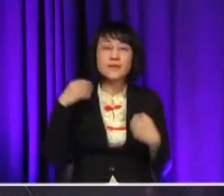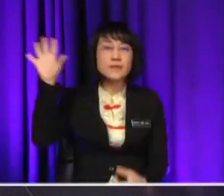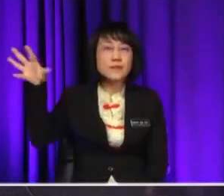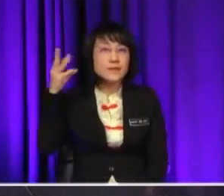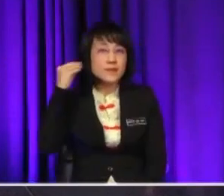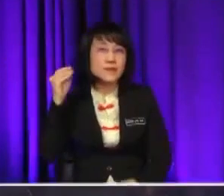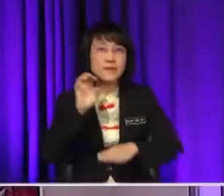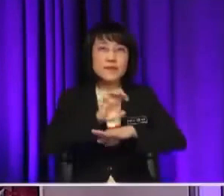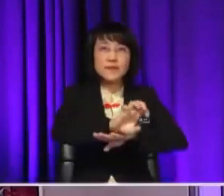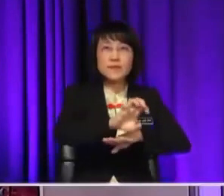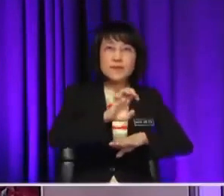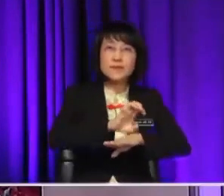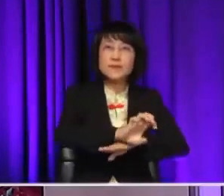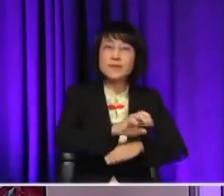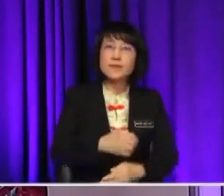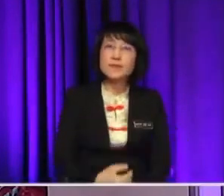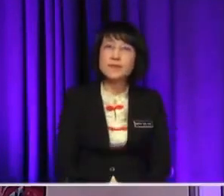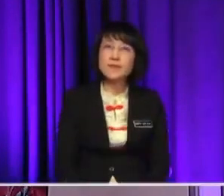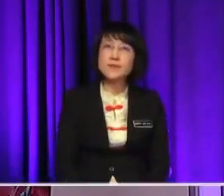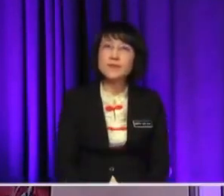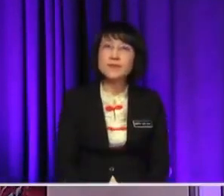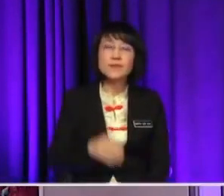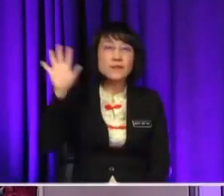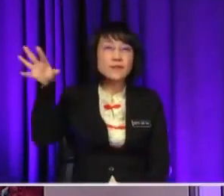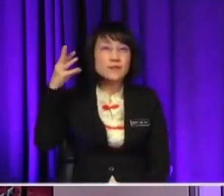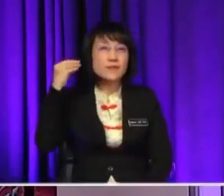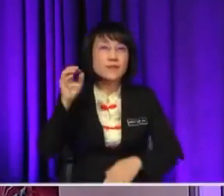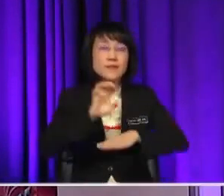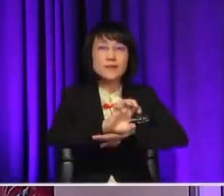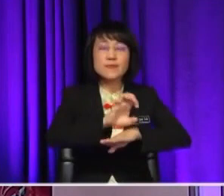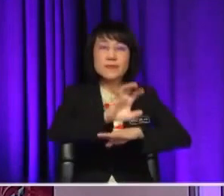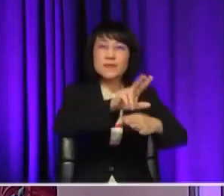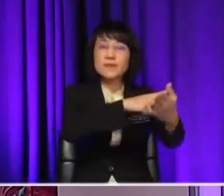Now we have a little bit of sound effects in this poem,